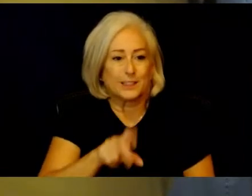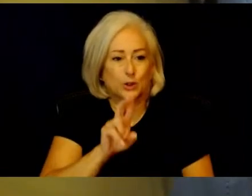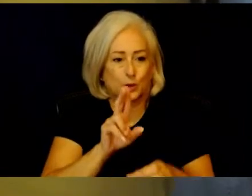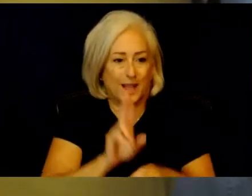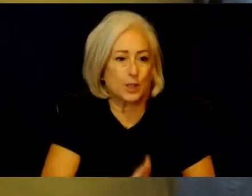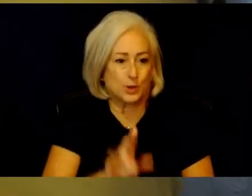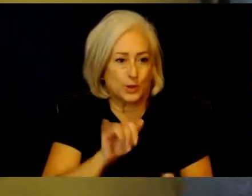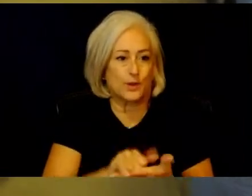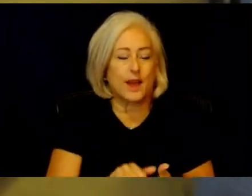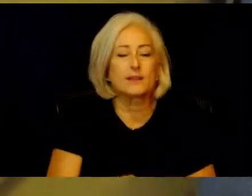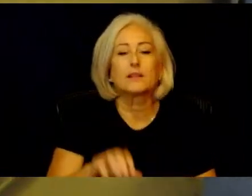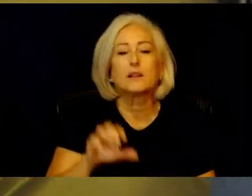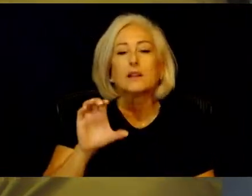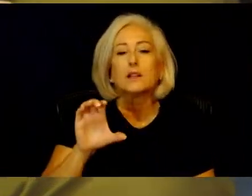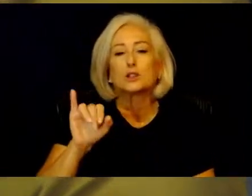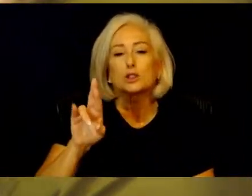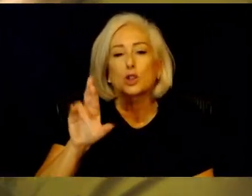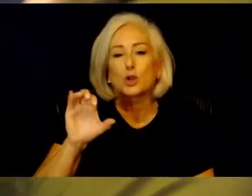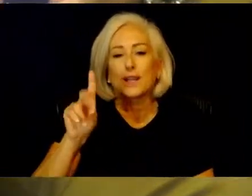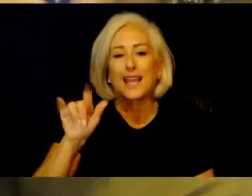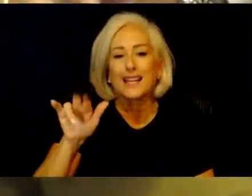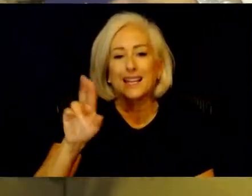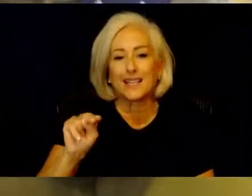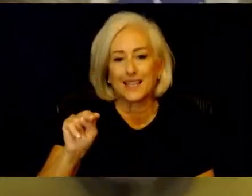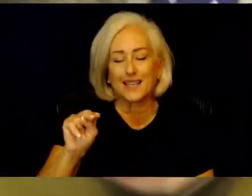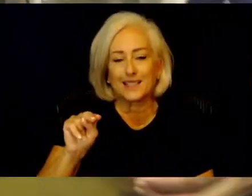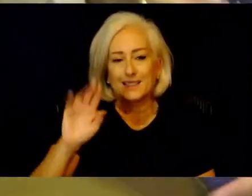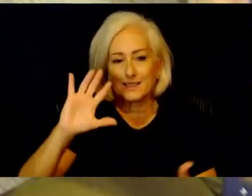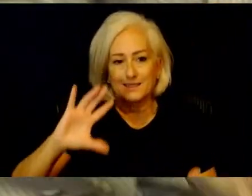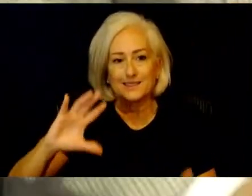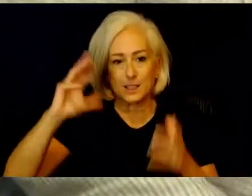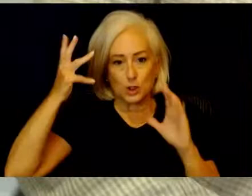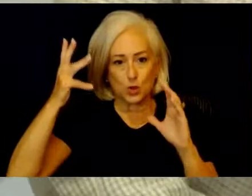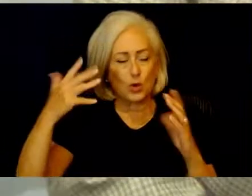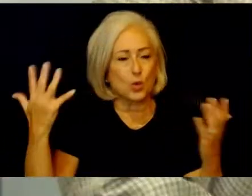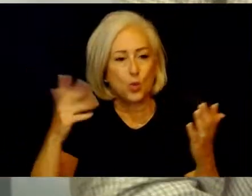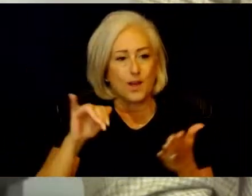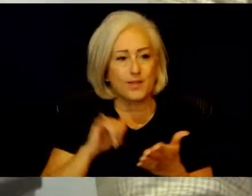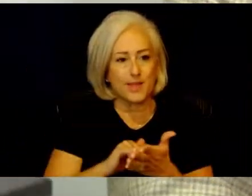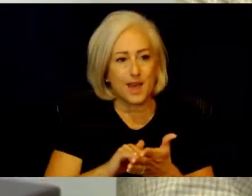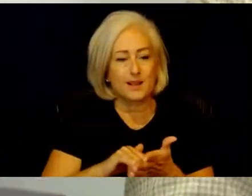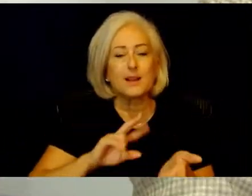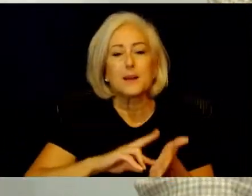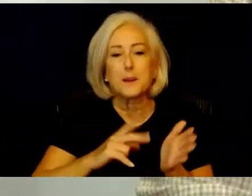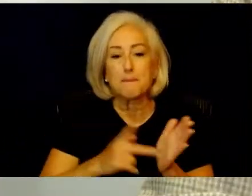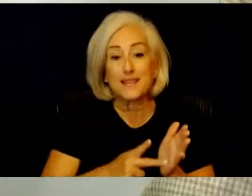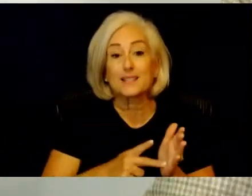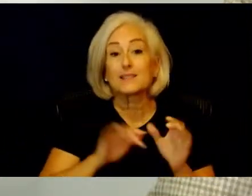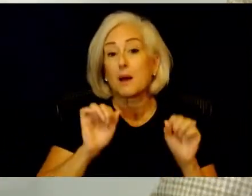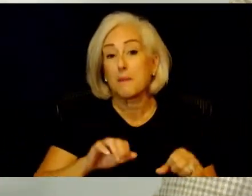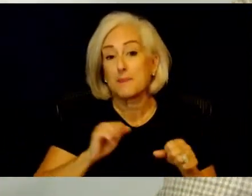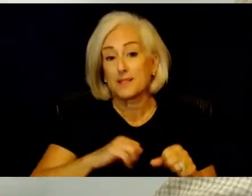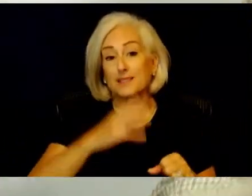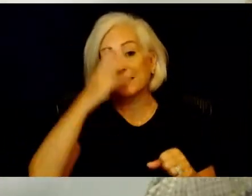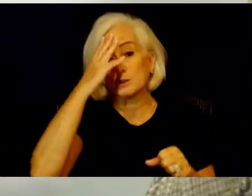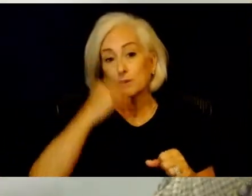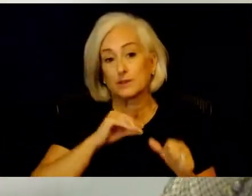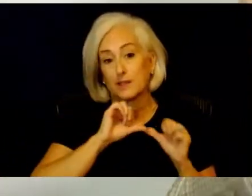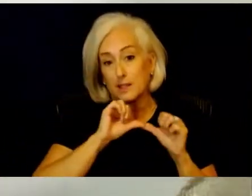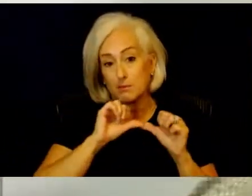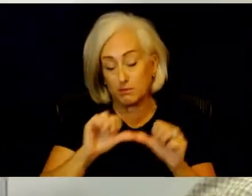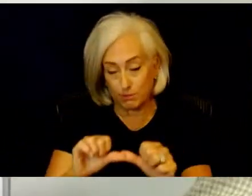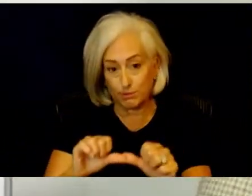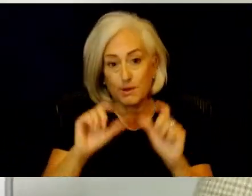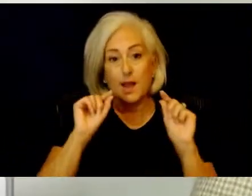What is that? So circadian disorders are the disorders of the internal sleep and wake rhythms, and very common in younger adults and